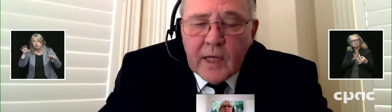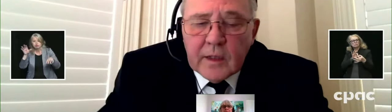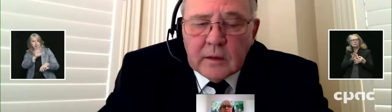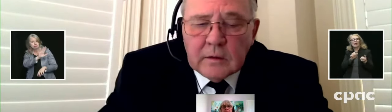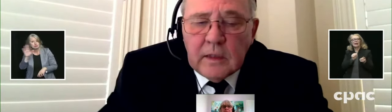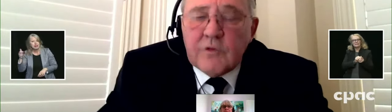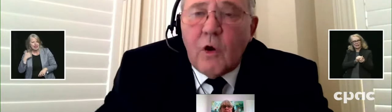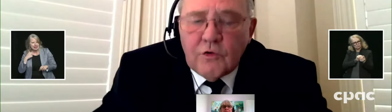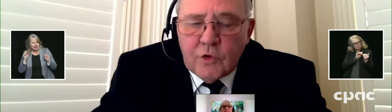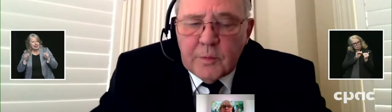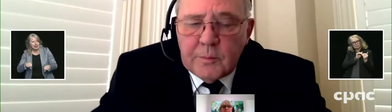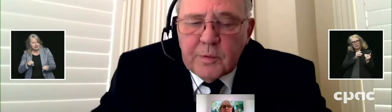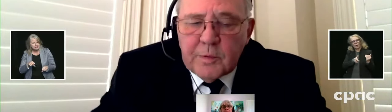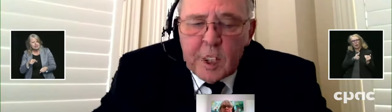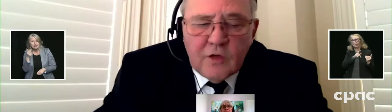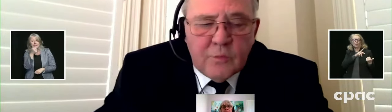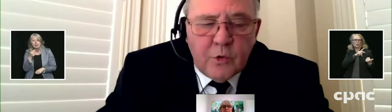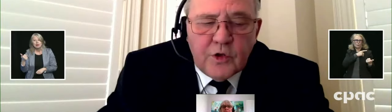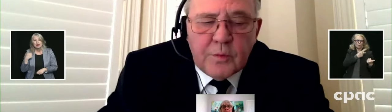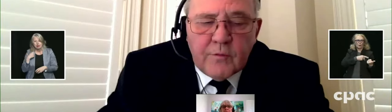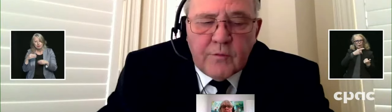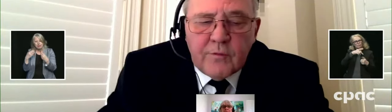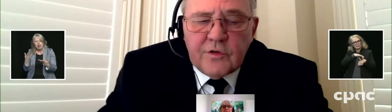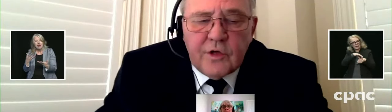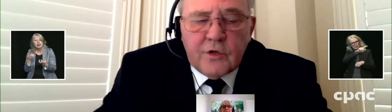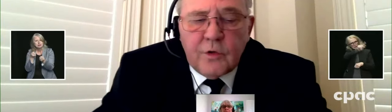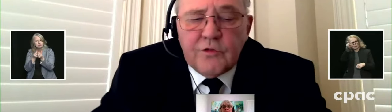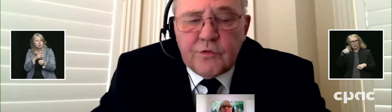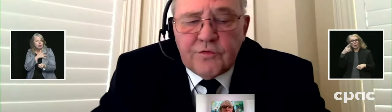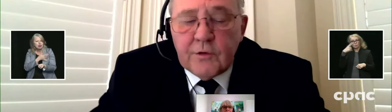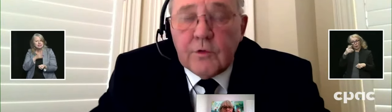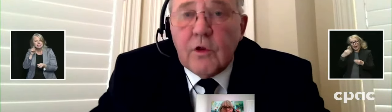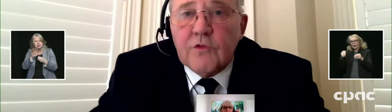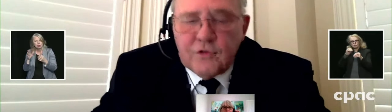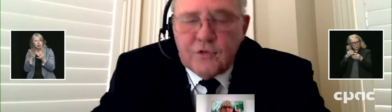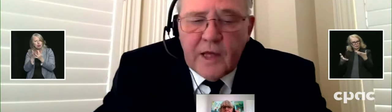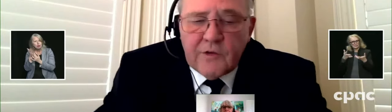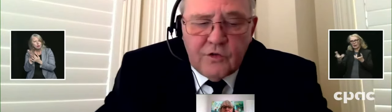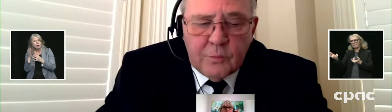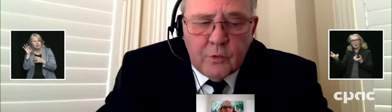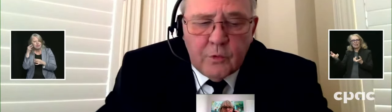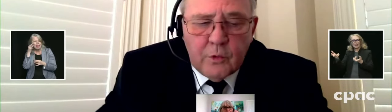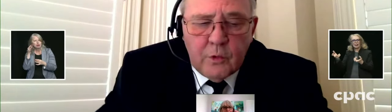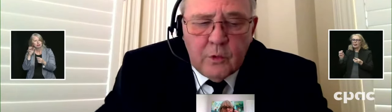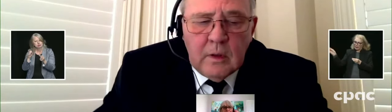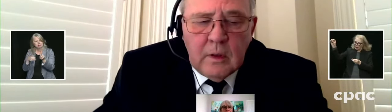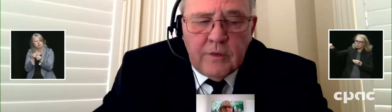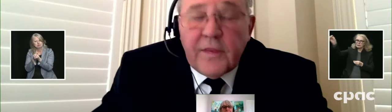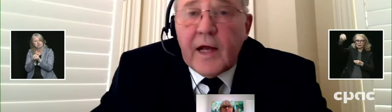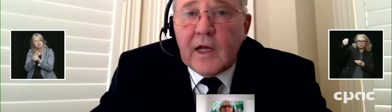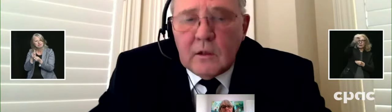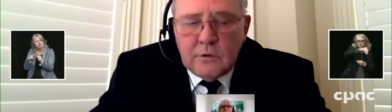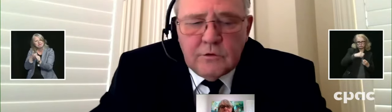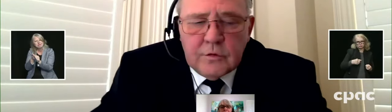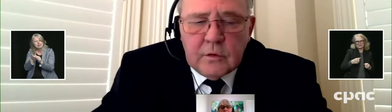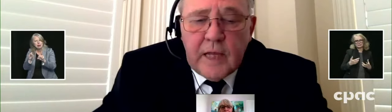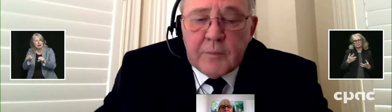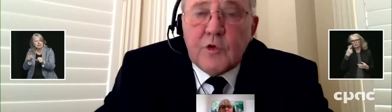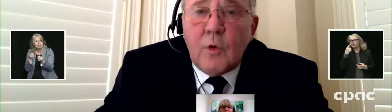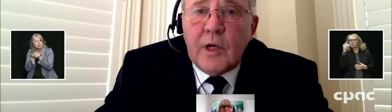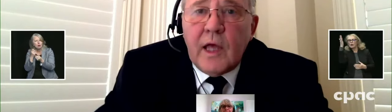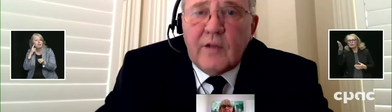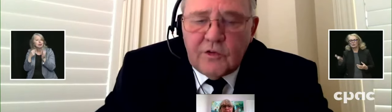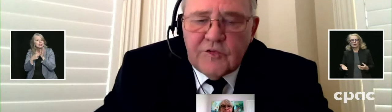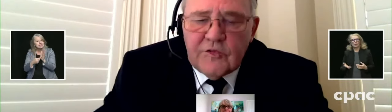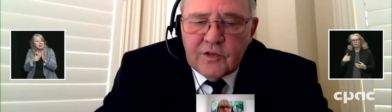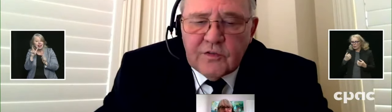of Canada has also been providing support to the provinces and territories through federal surge capacity support. That includes